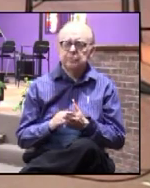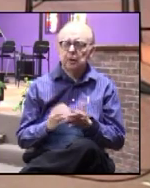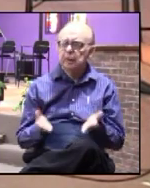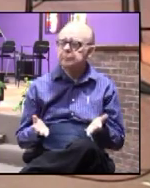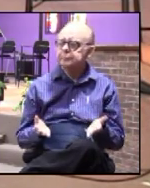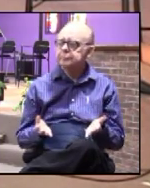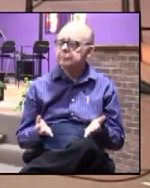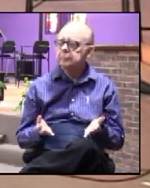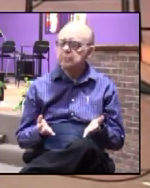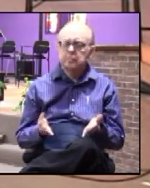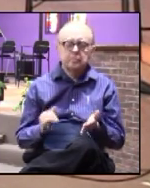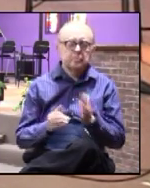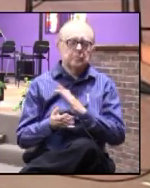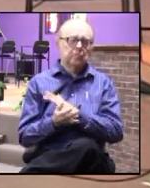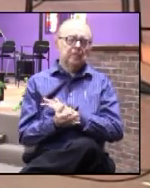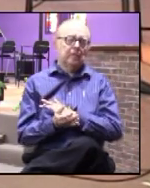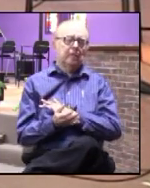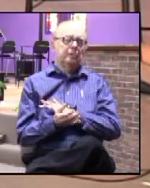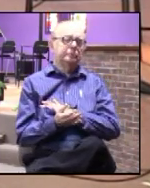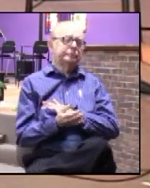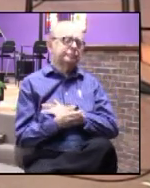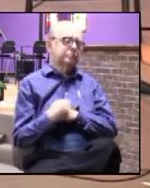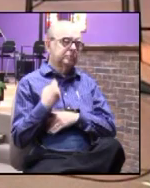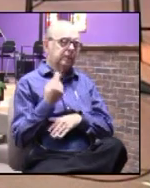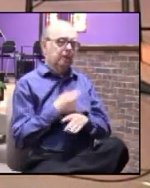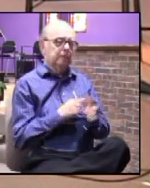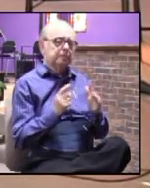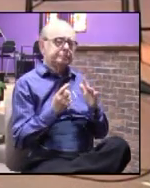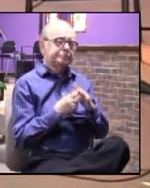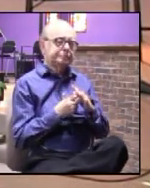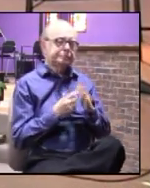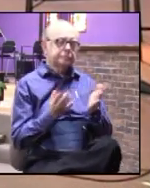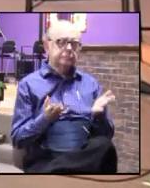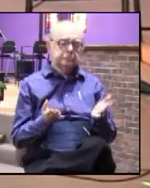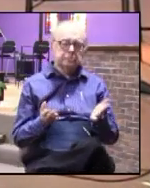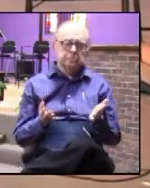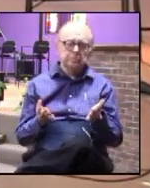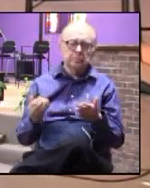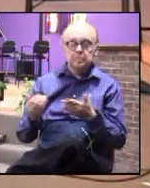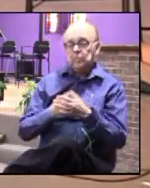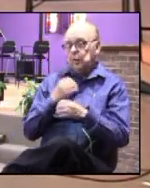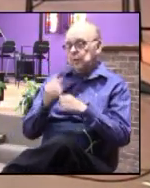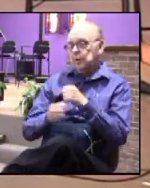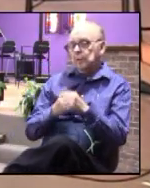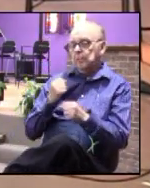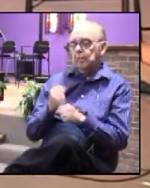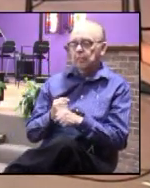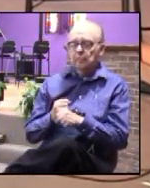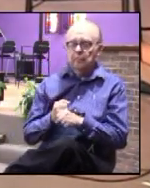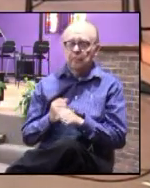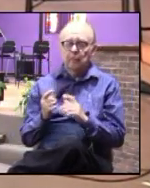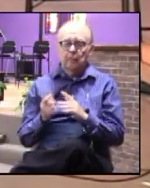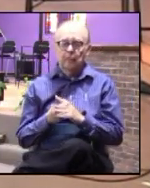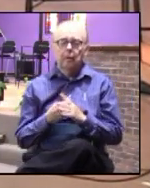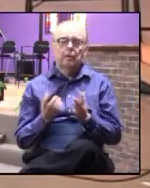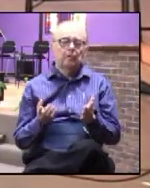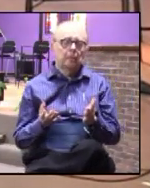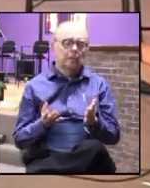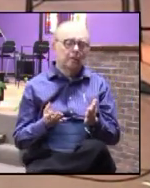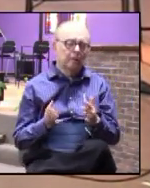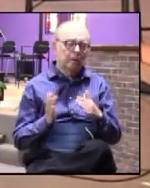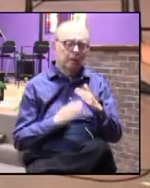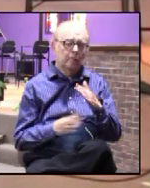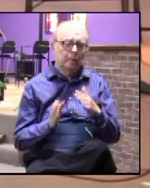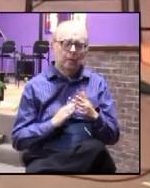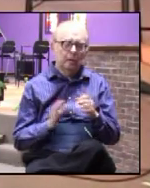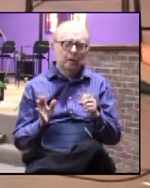So this morning, we're going to start out by a new year and starting out by basically